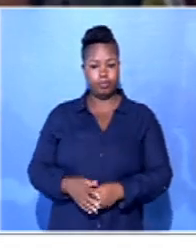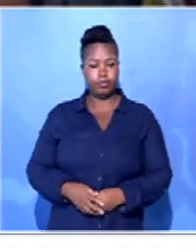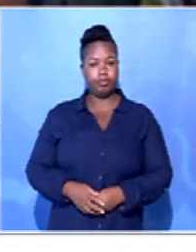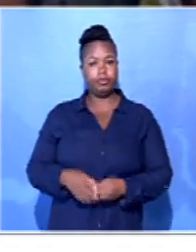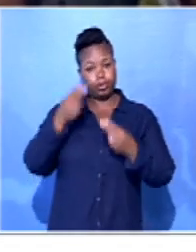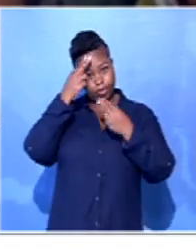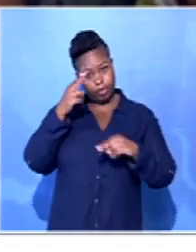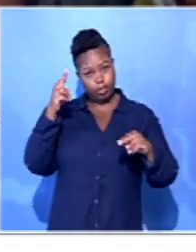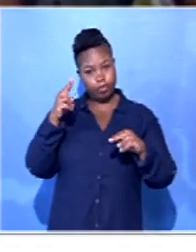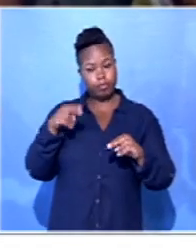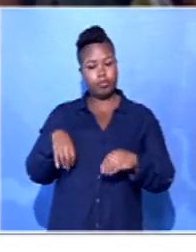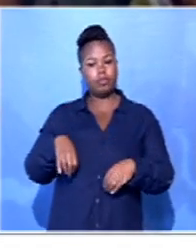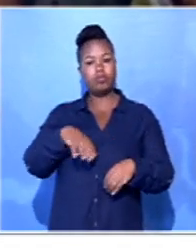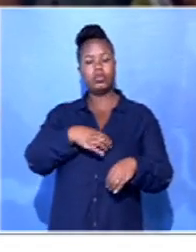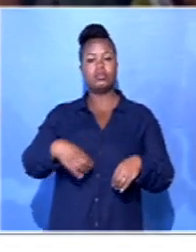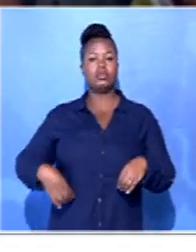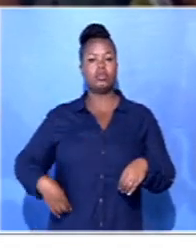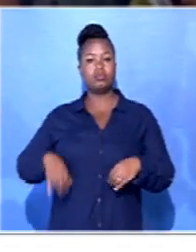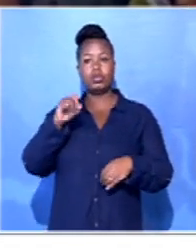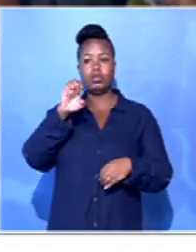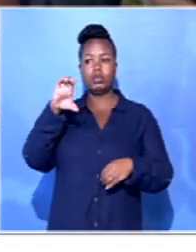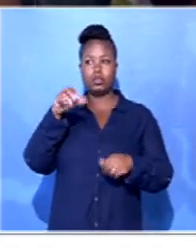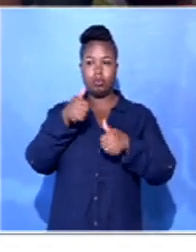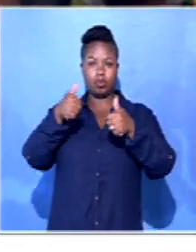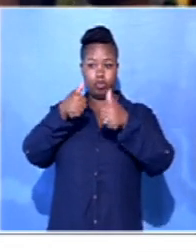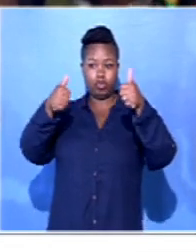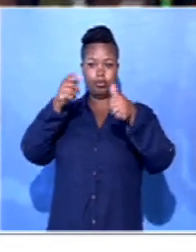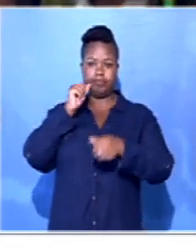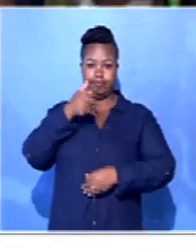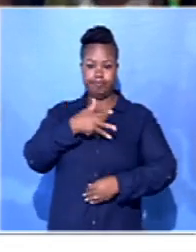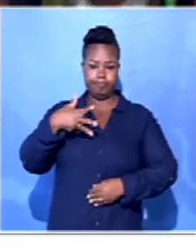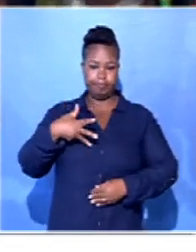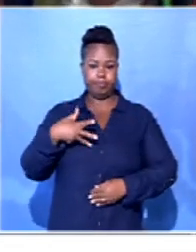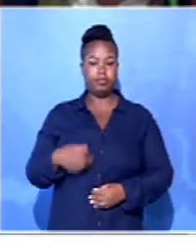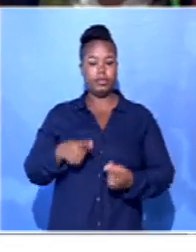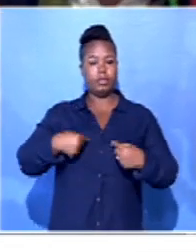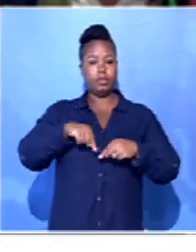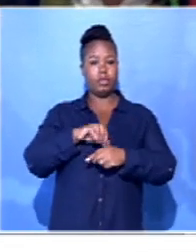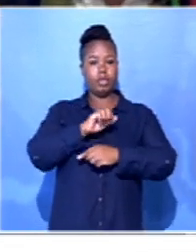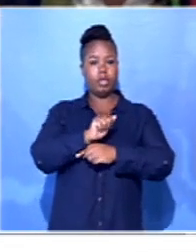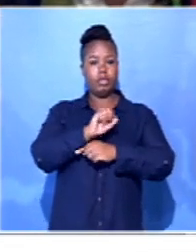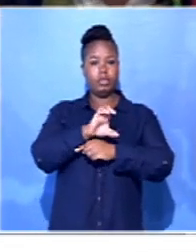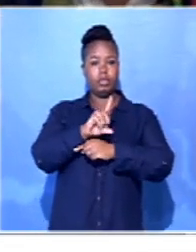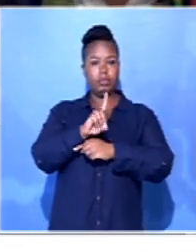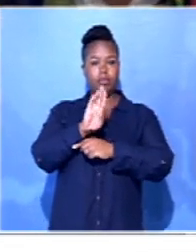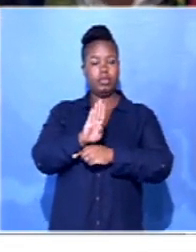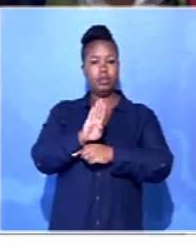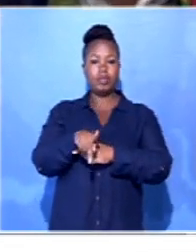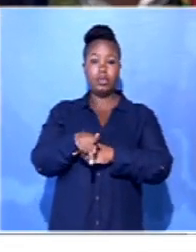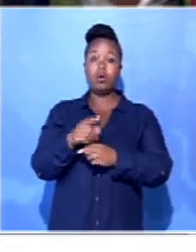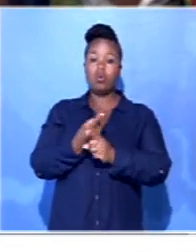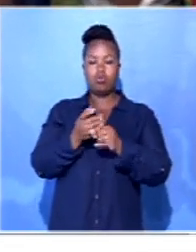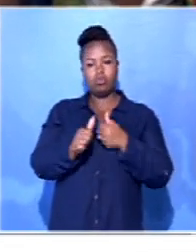Honourable President, IEC Commissioners, ladies and gentlemen. The ACDB pledges to abide by the IEC Code of